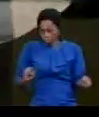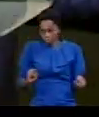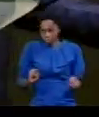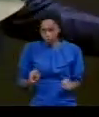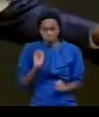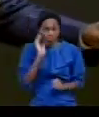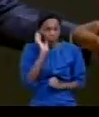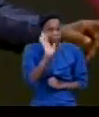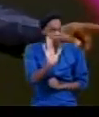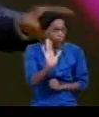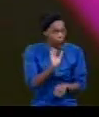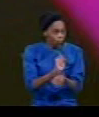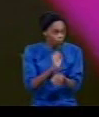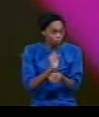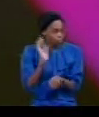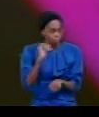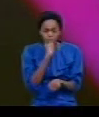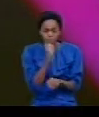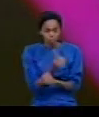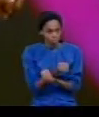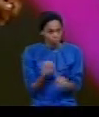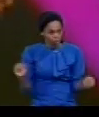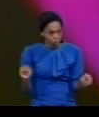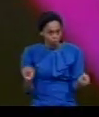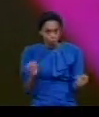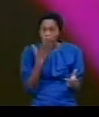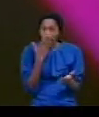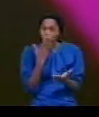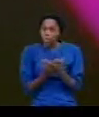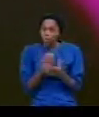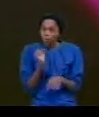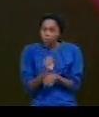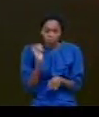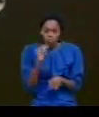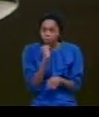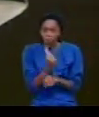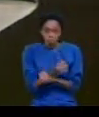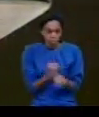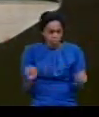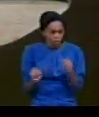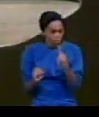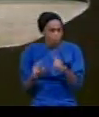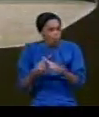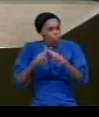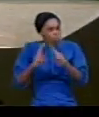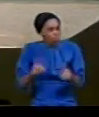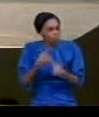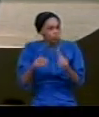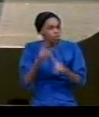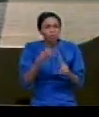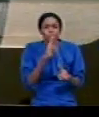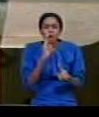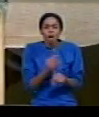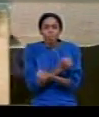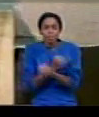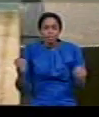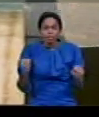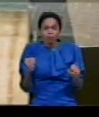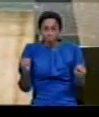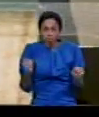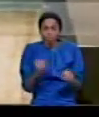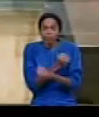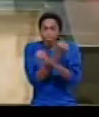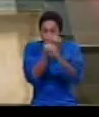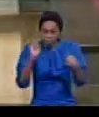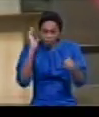will not save you. Good works will not save you. But when you are saved, salvation will lead